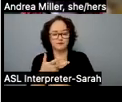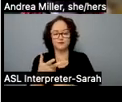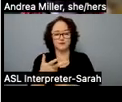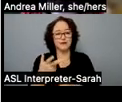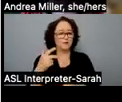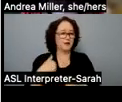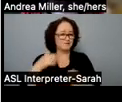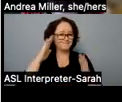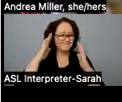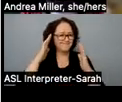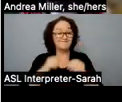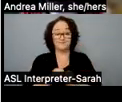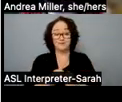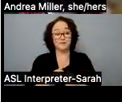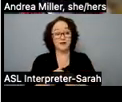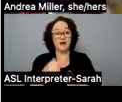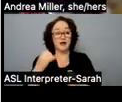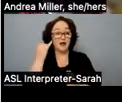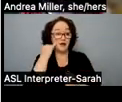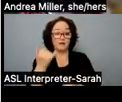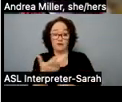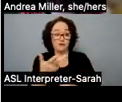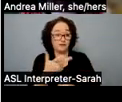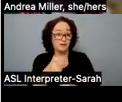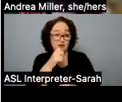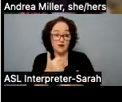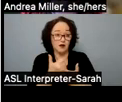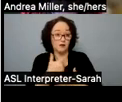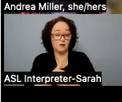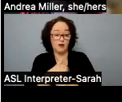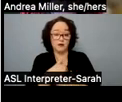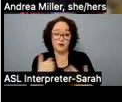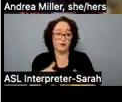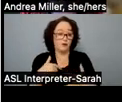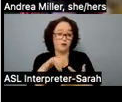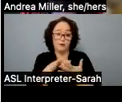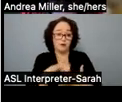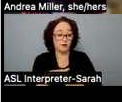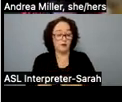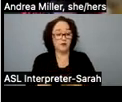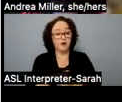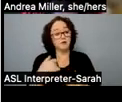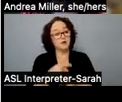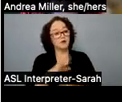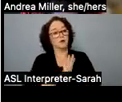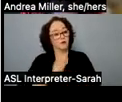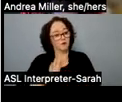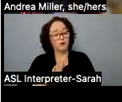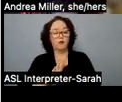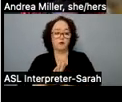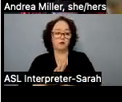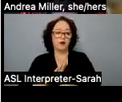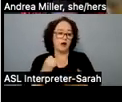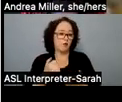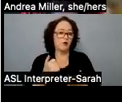you. This wouldn't have been possible without all of the hard work that you did and our board. So I want to make sure that I acknowledge that this